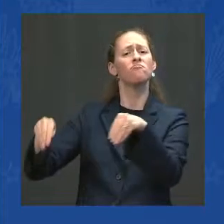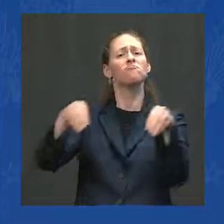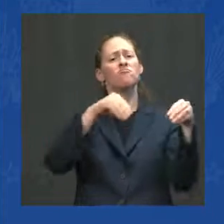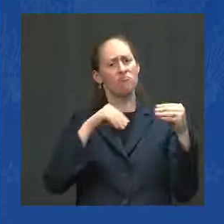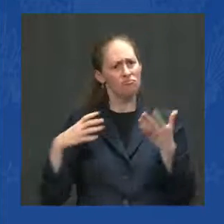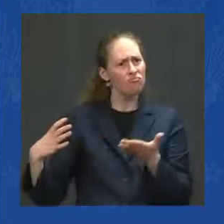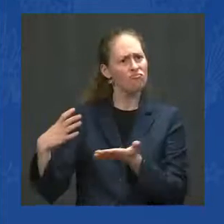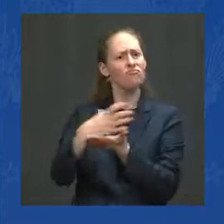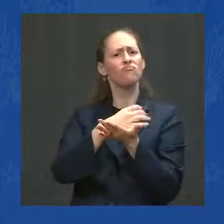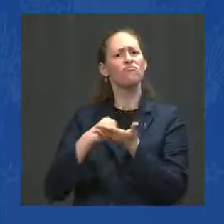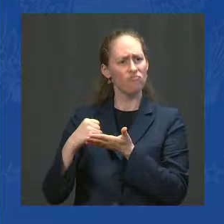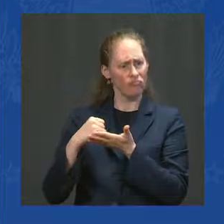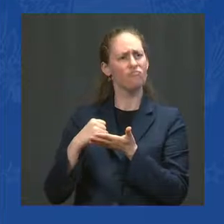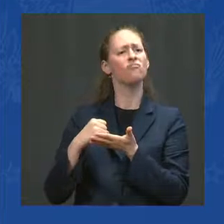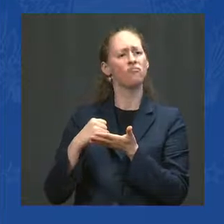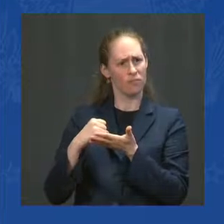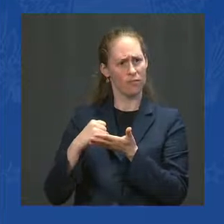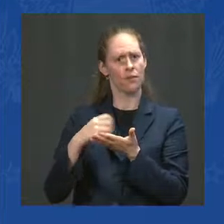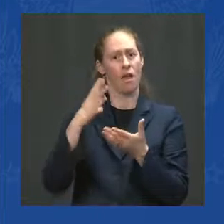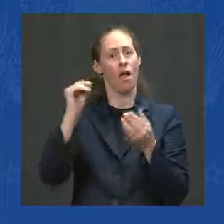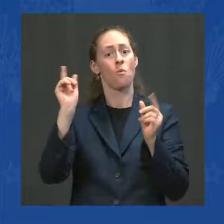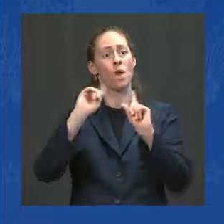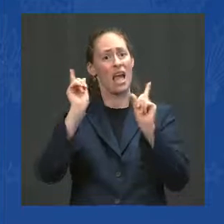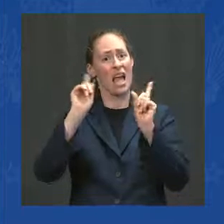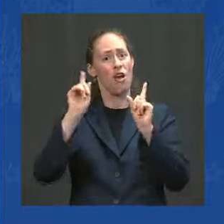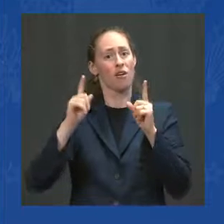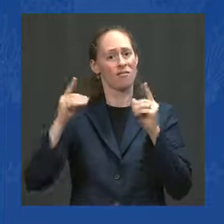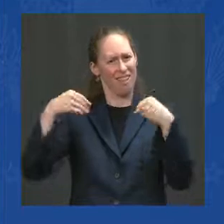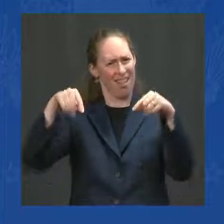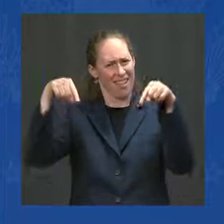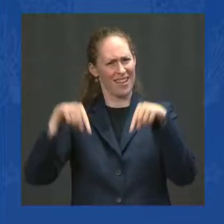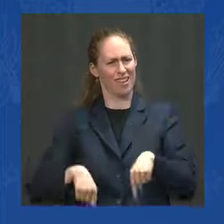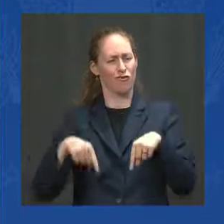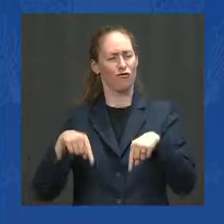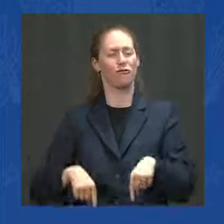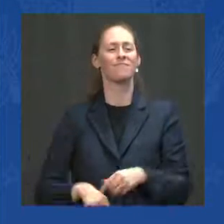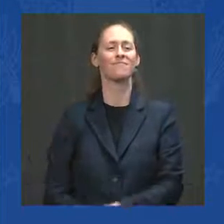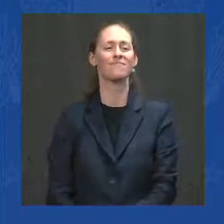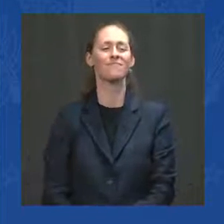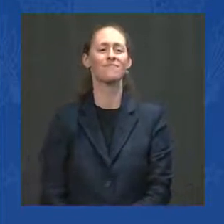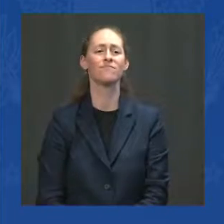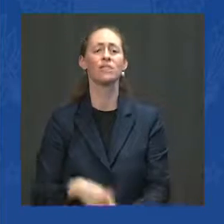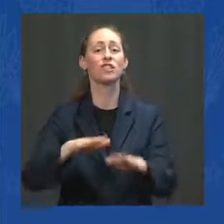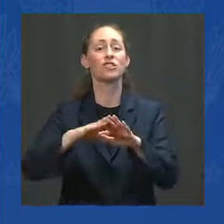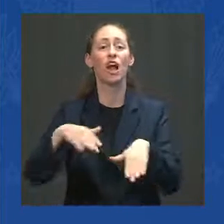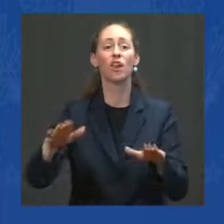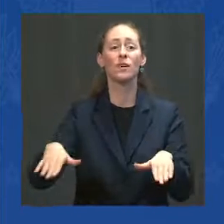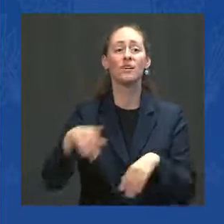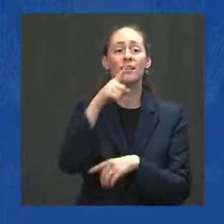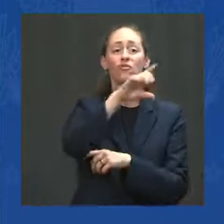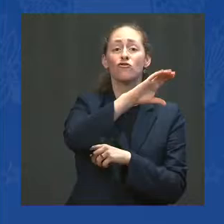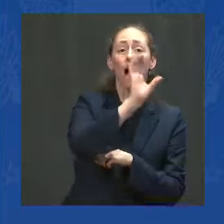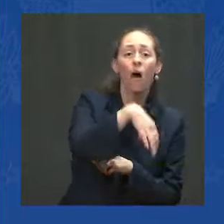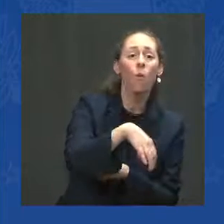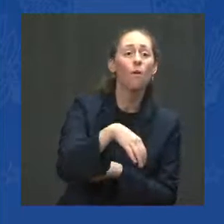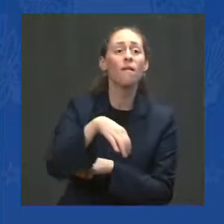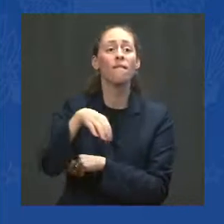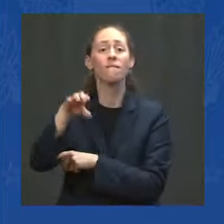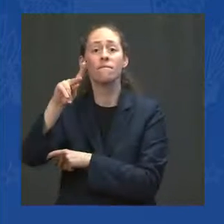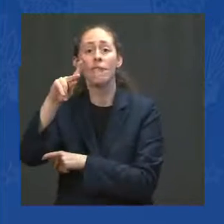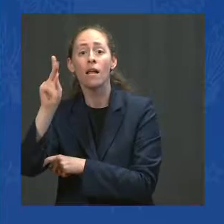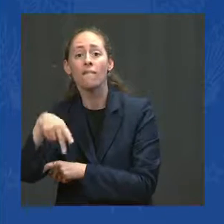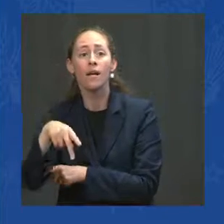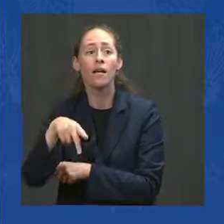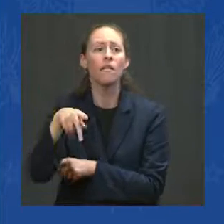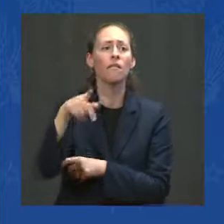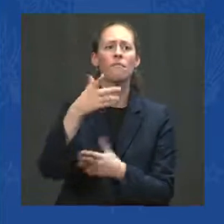sell. And children in Chicago or Philadelphia never have to again sit in the McDonald's parking lot to do their homework.